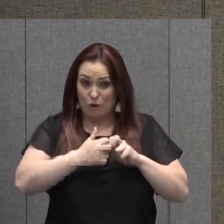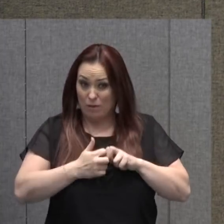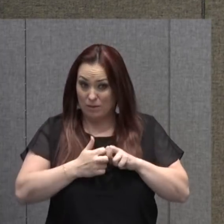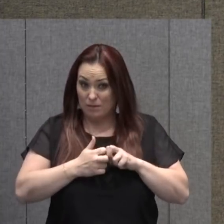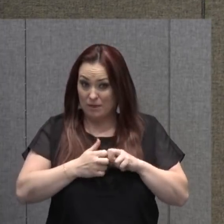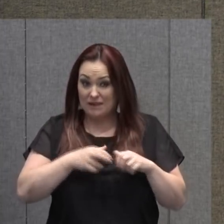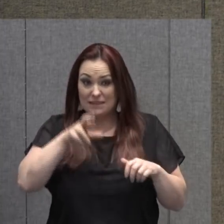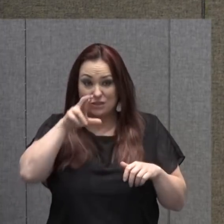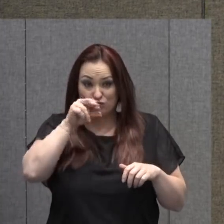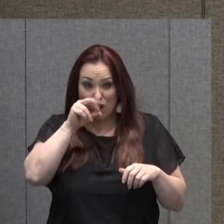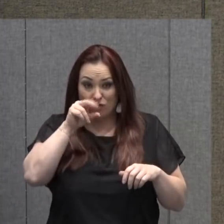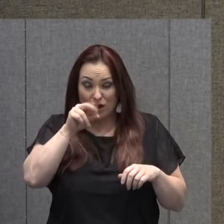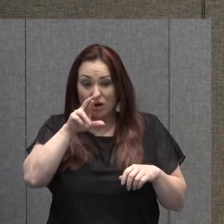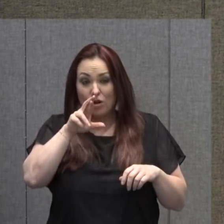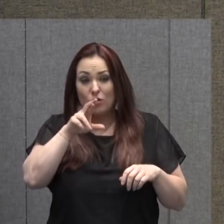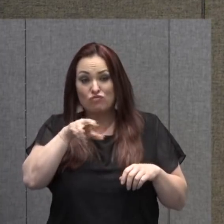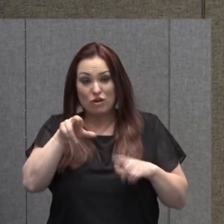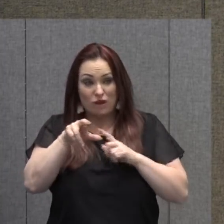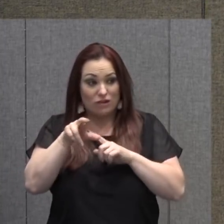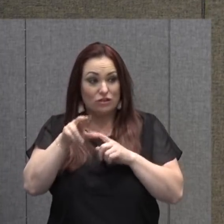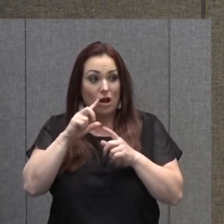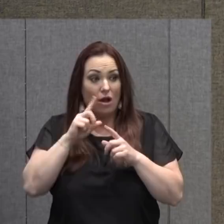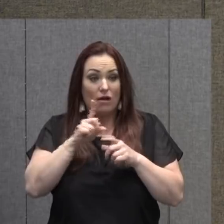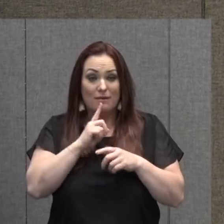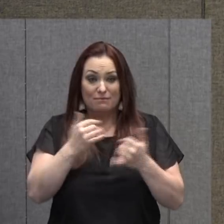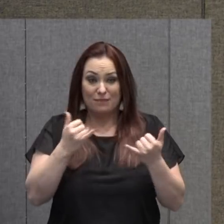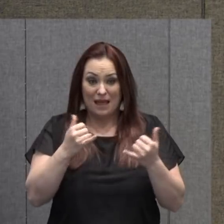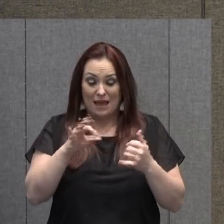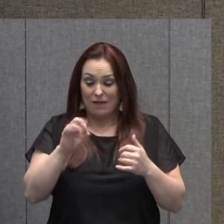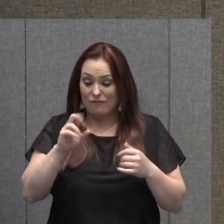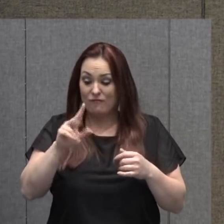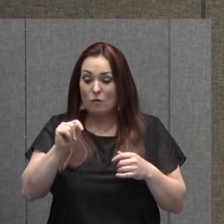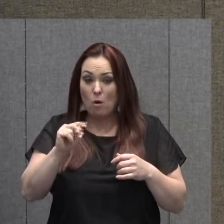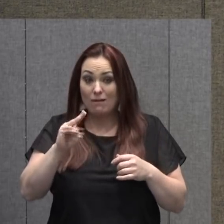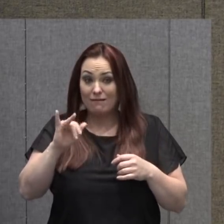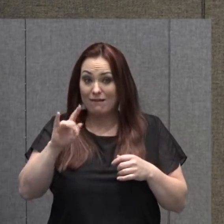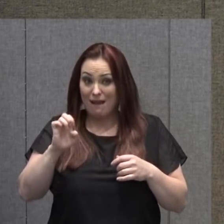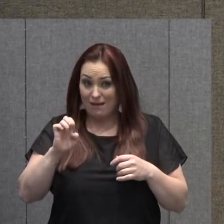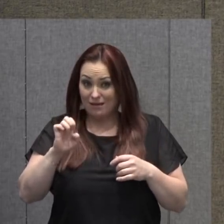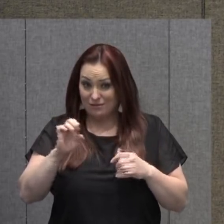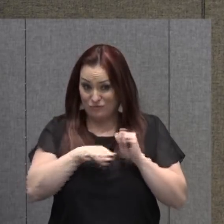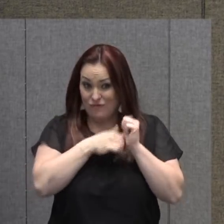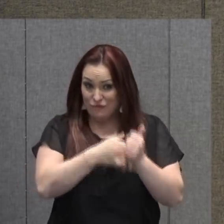are playing, here you go boys, Fortnite.